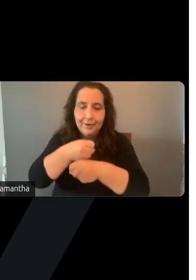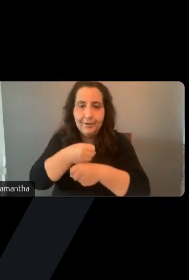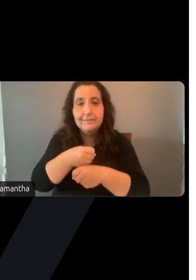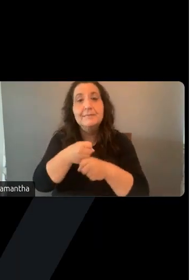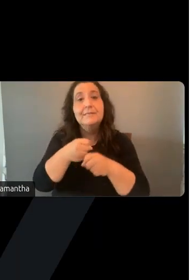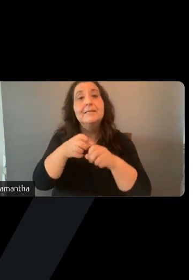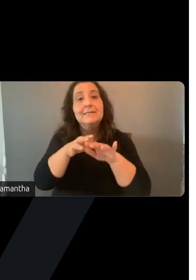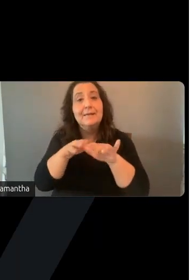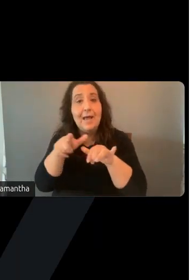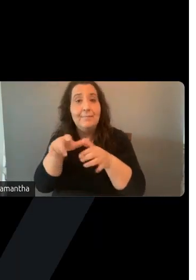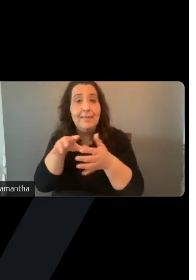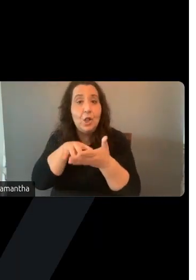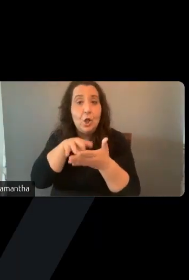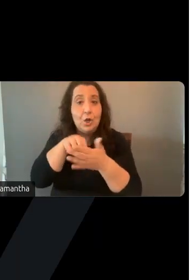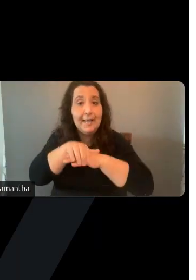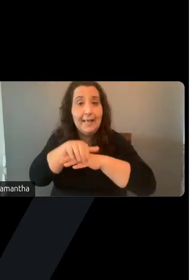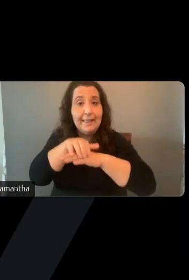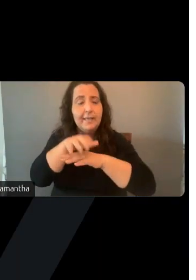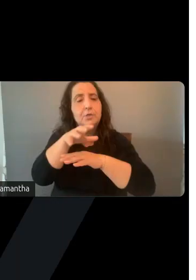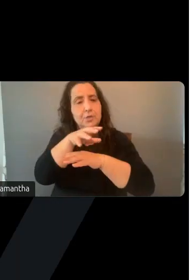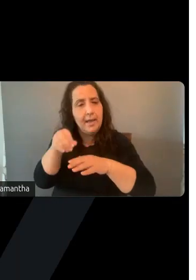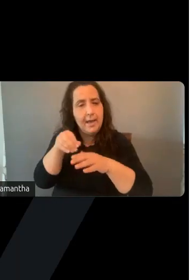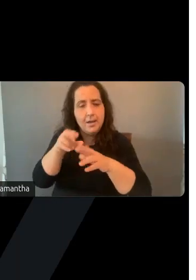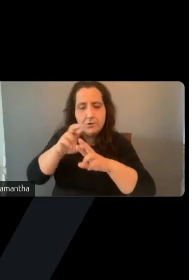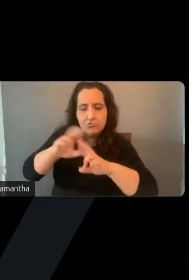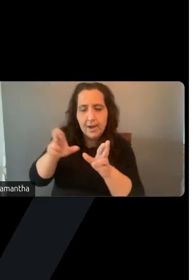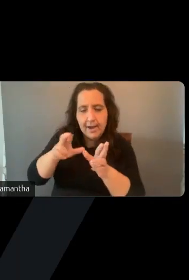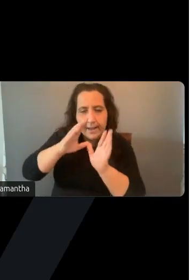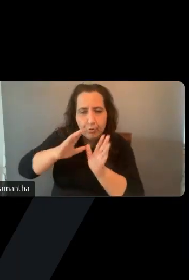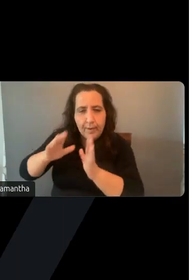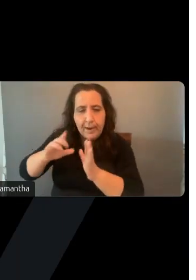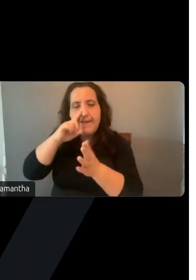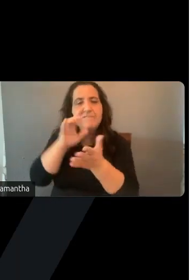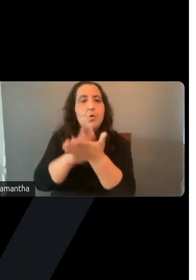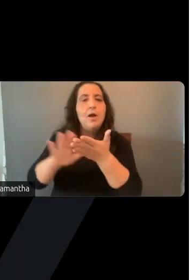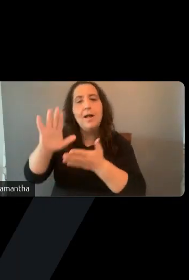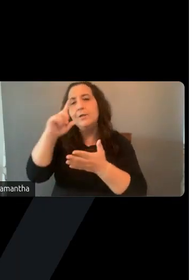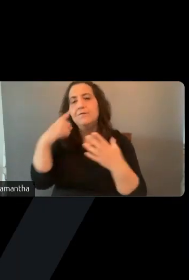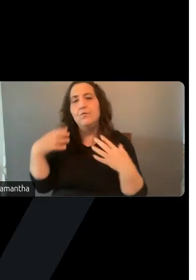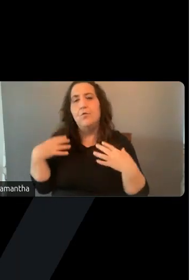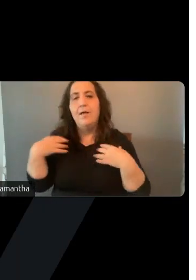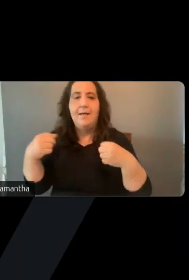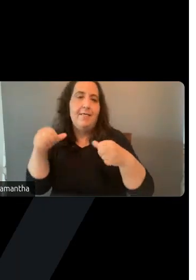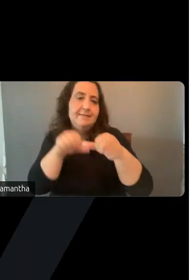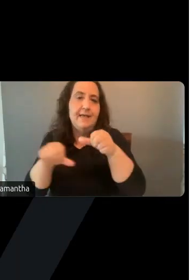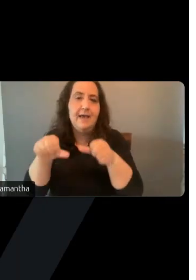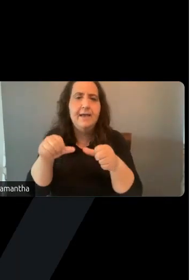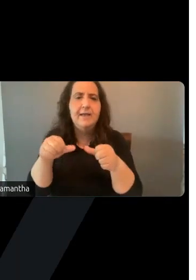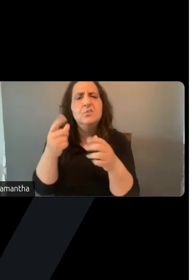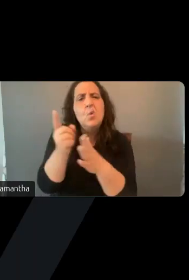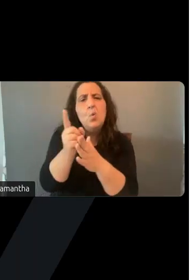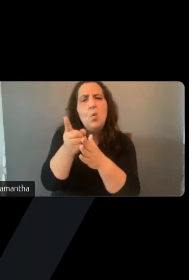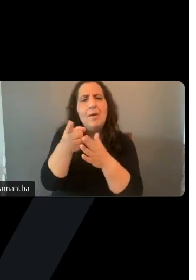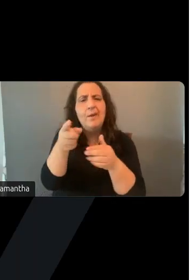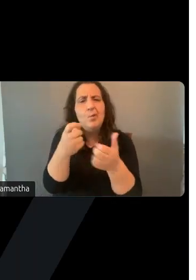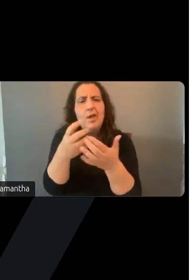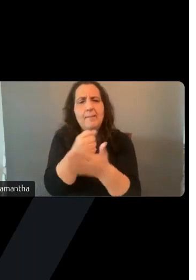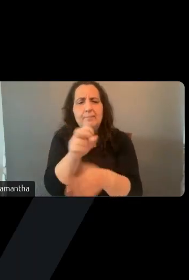English and preparing for college study in the health sciences. And I'll give you just a moment to read her quote.